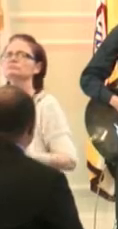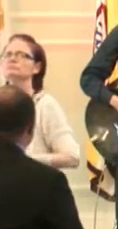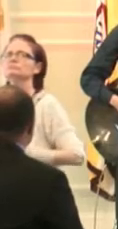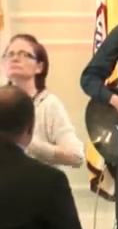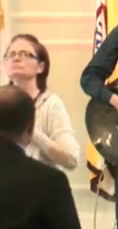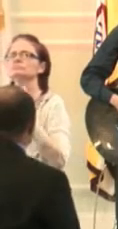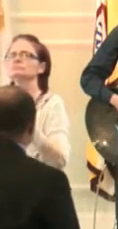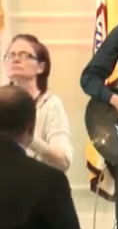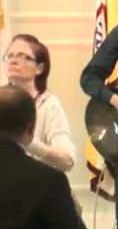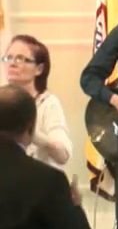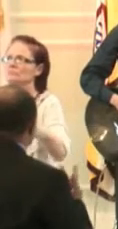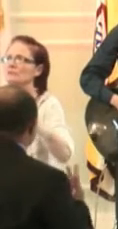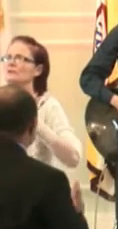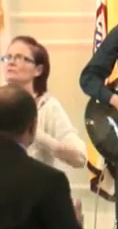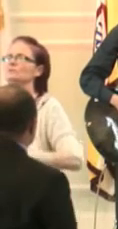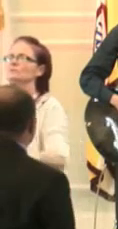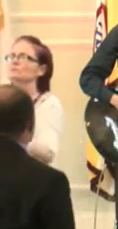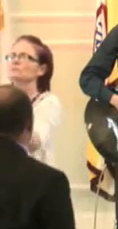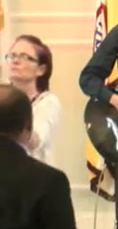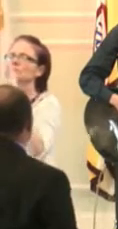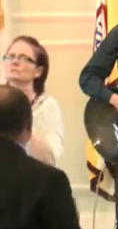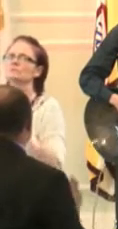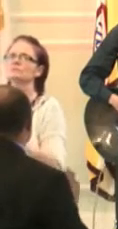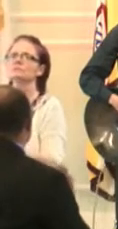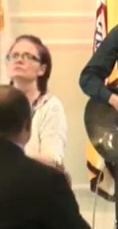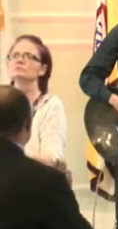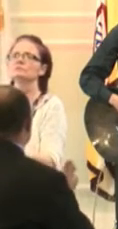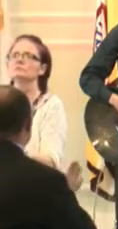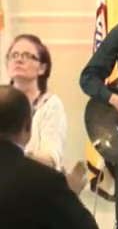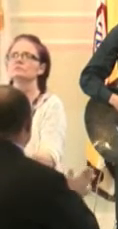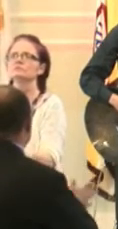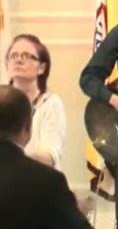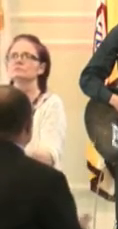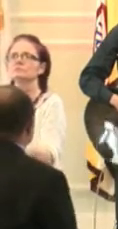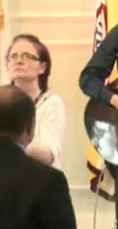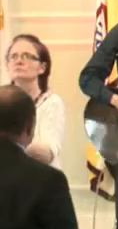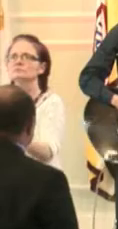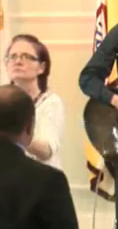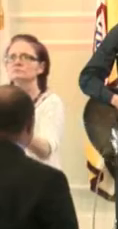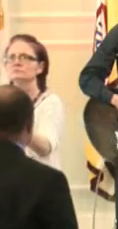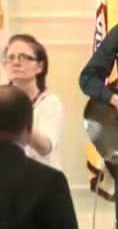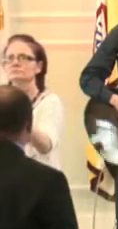holy fire. Have your